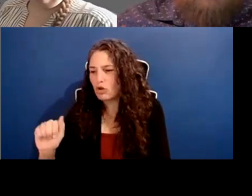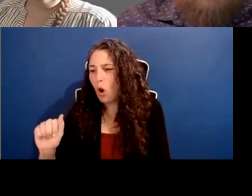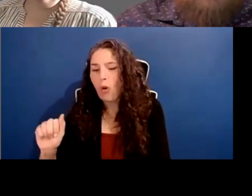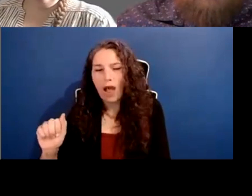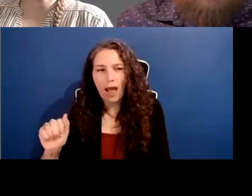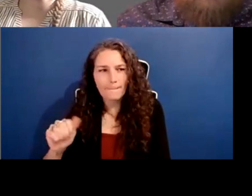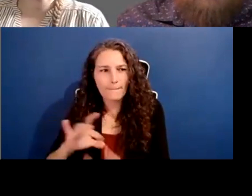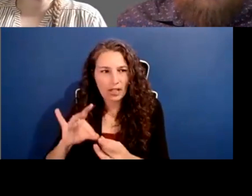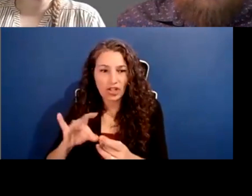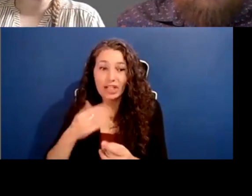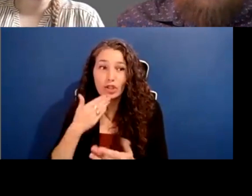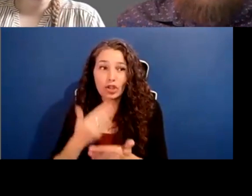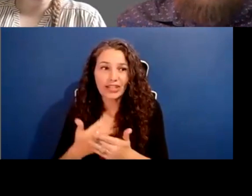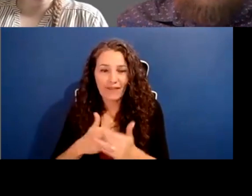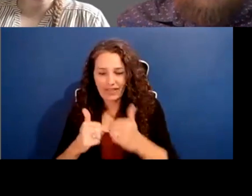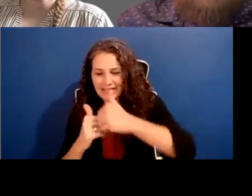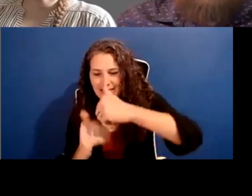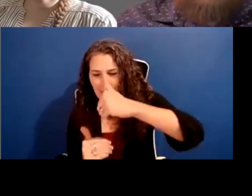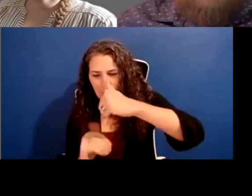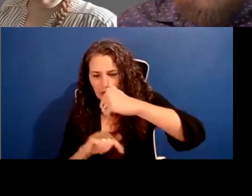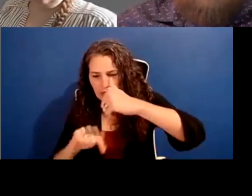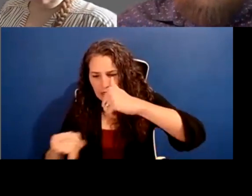for every single person that's speaking.